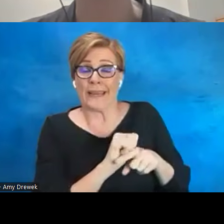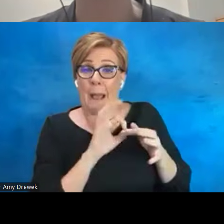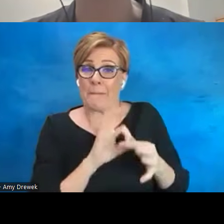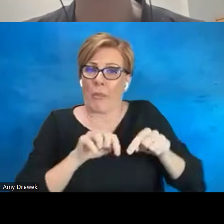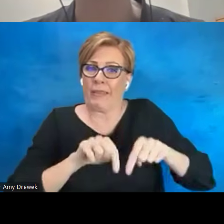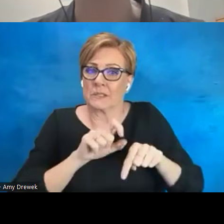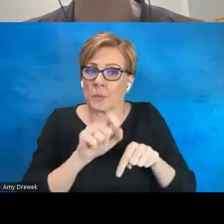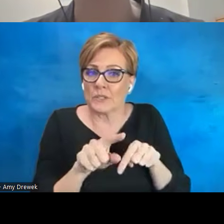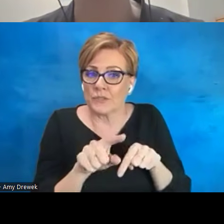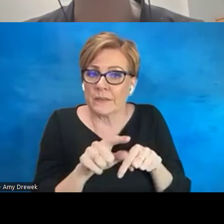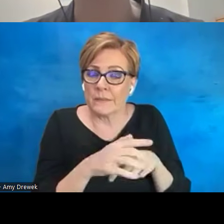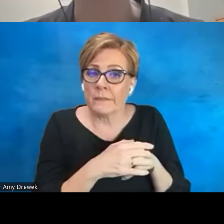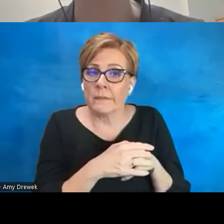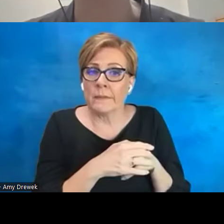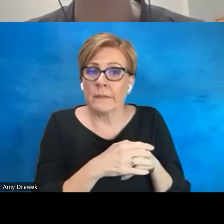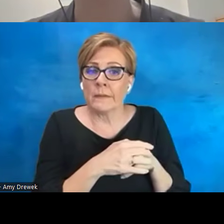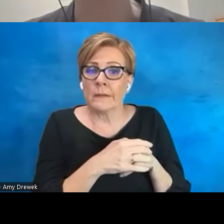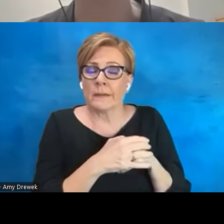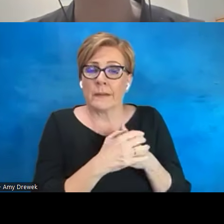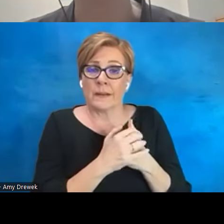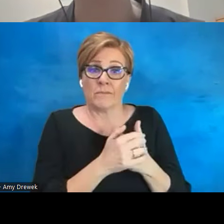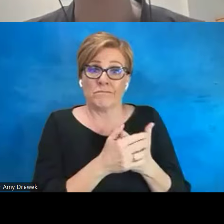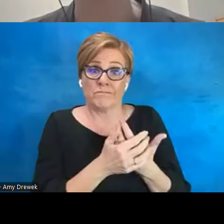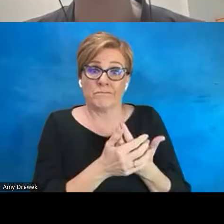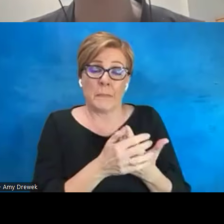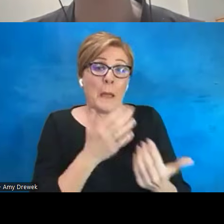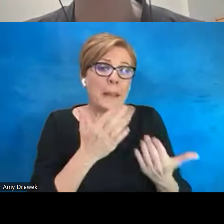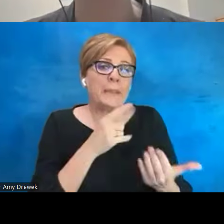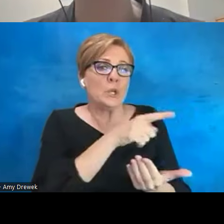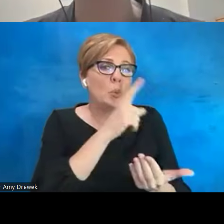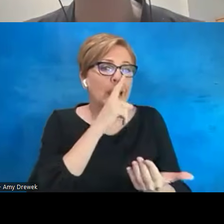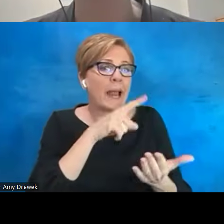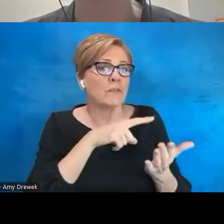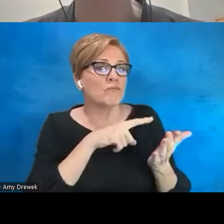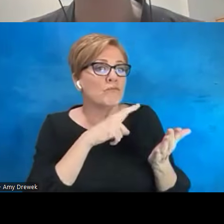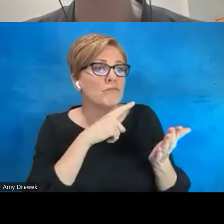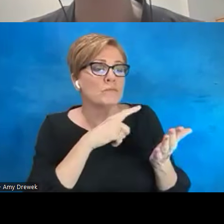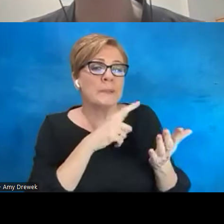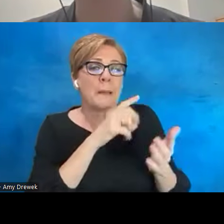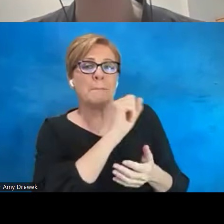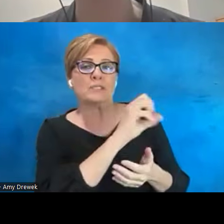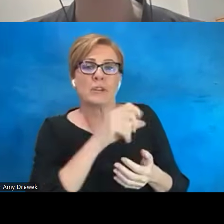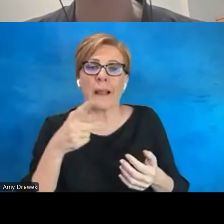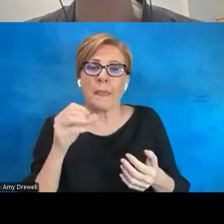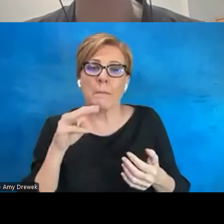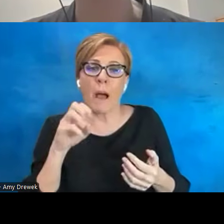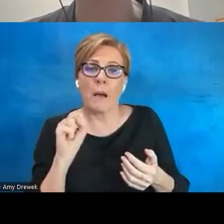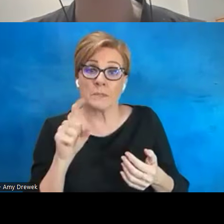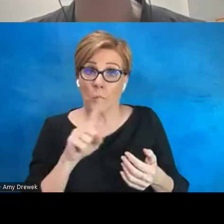maybe directing them to someplace in the Palms where it says what the rule is. I think